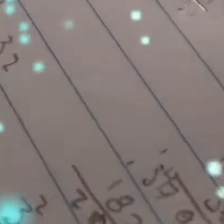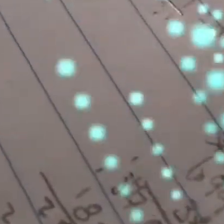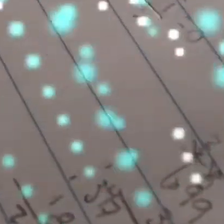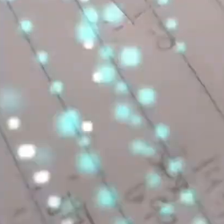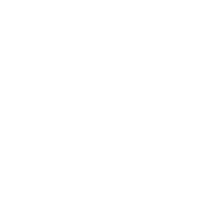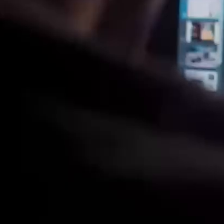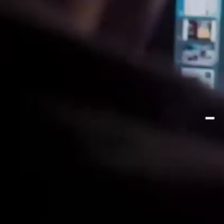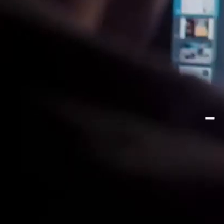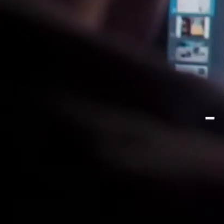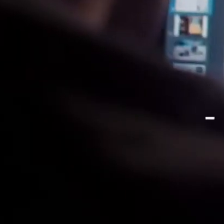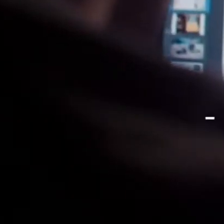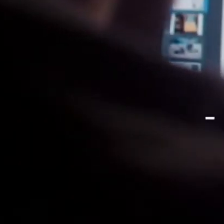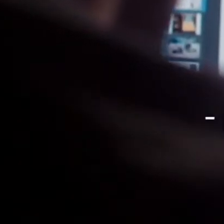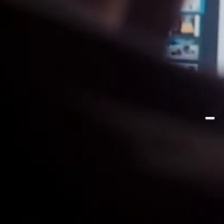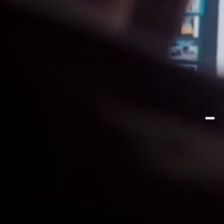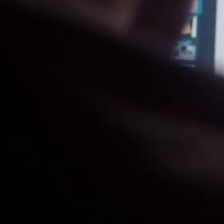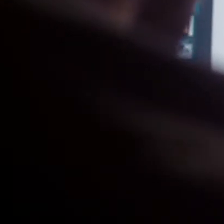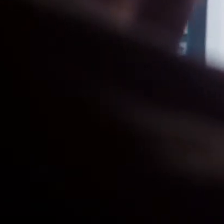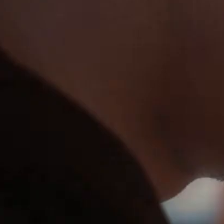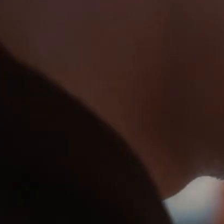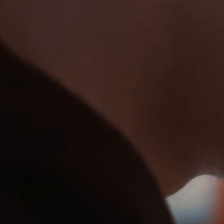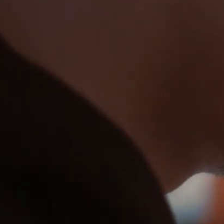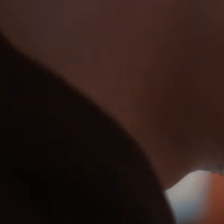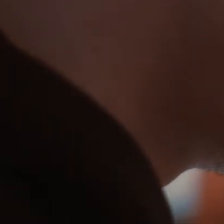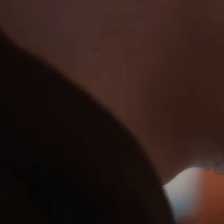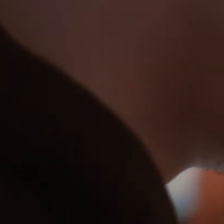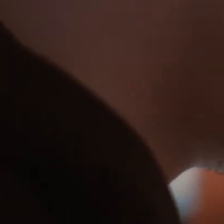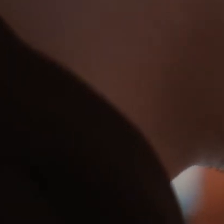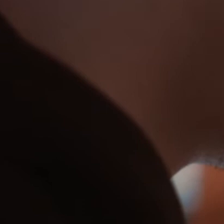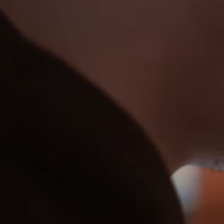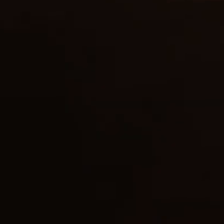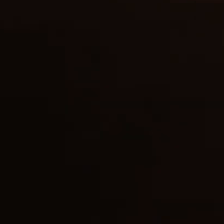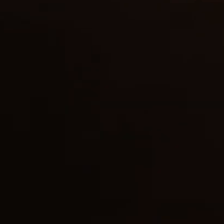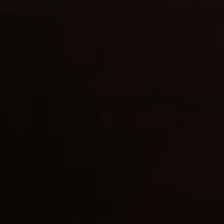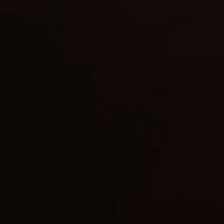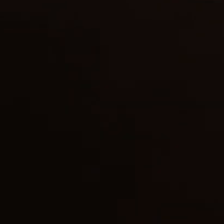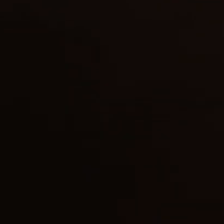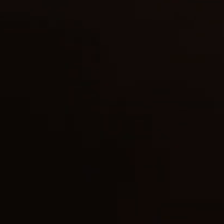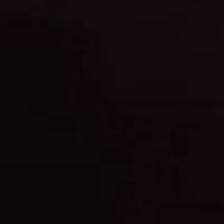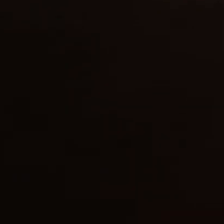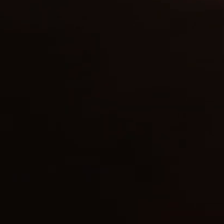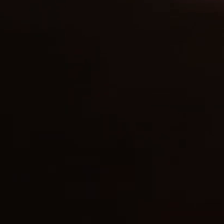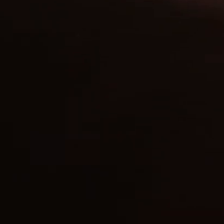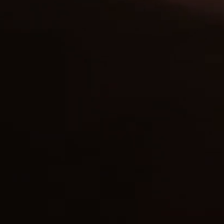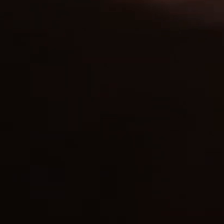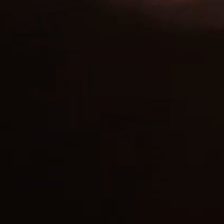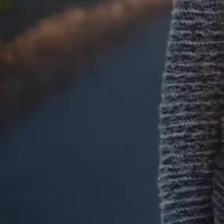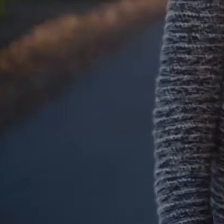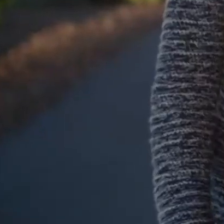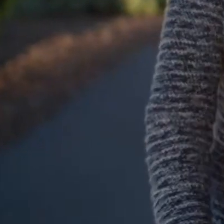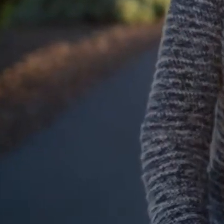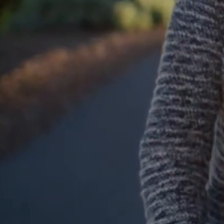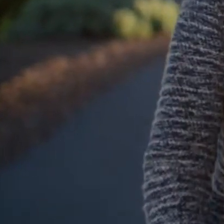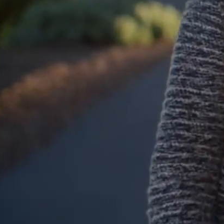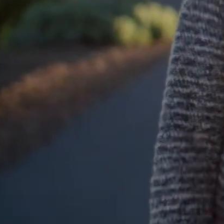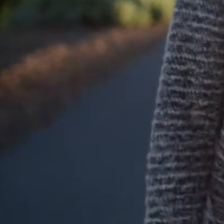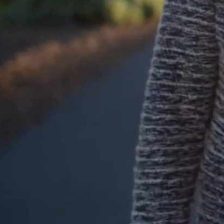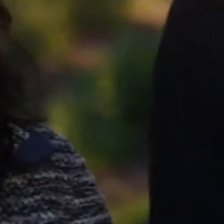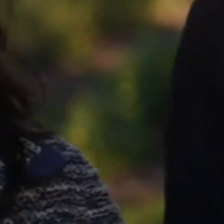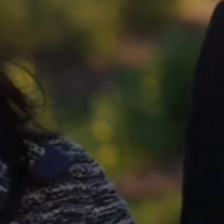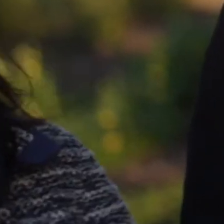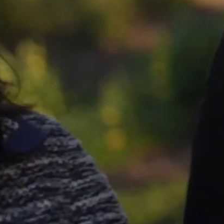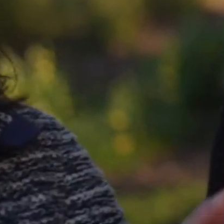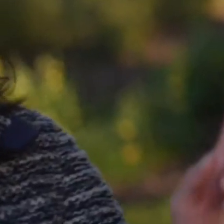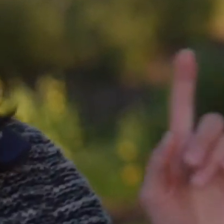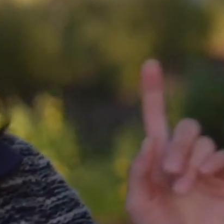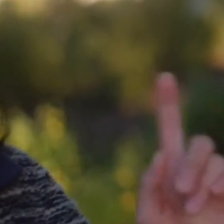AI tools. With advancement of deep learning neural network, now you can empower yourself to find your own use case and how you